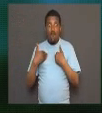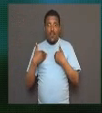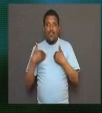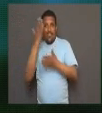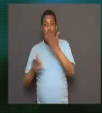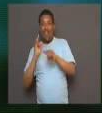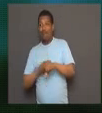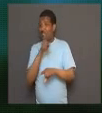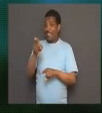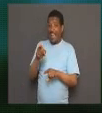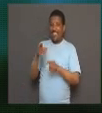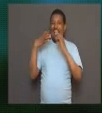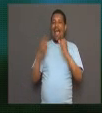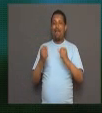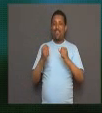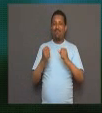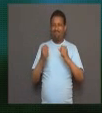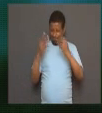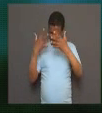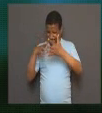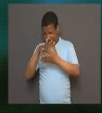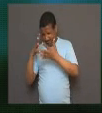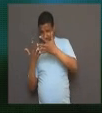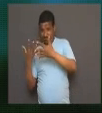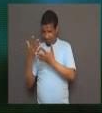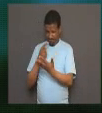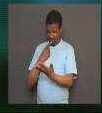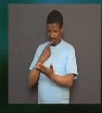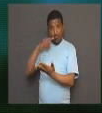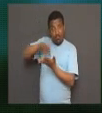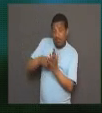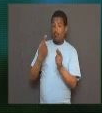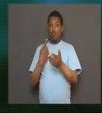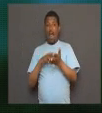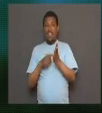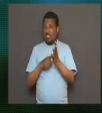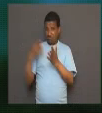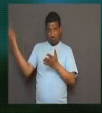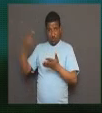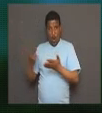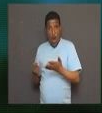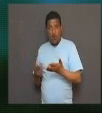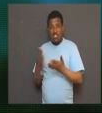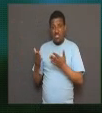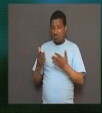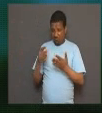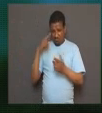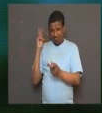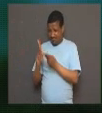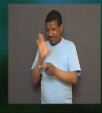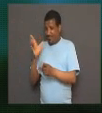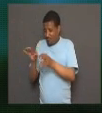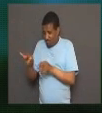Sometimes they can be clumsy, meaning that they have been drawn inaccurately.